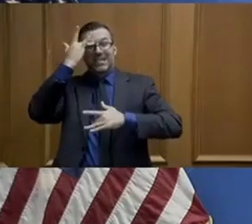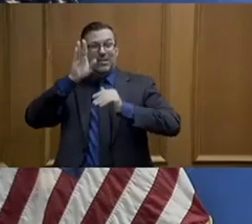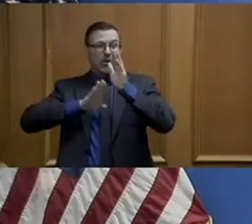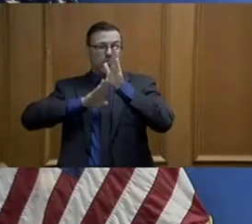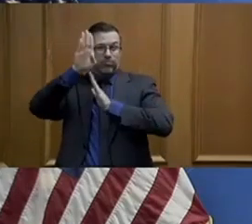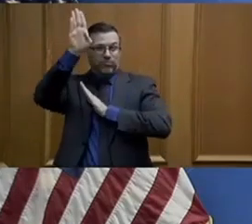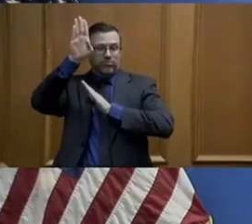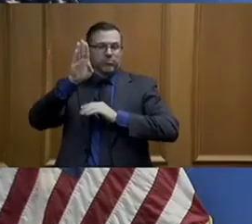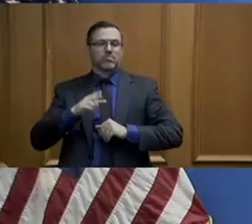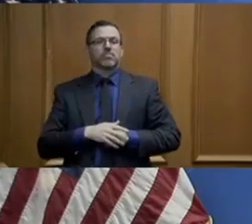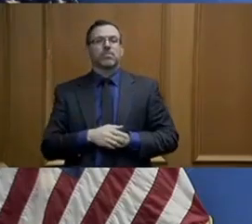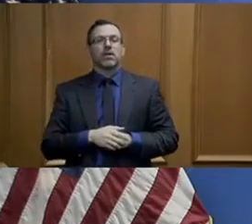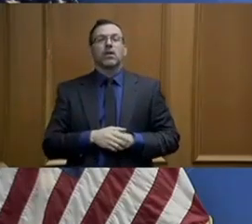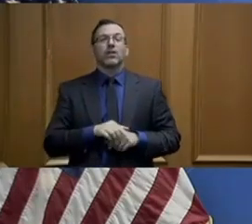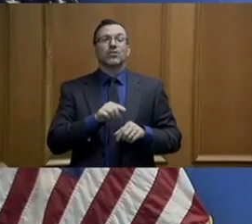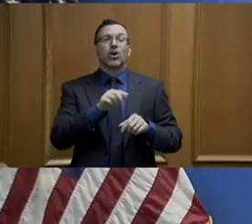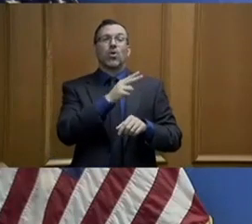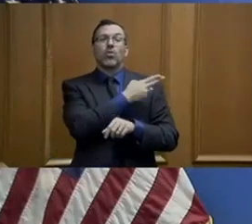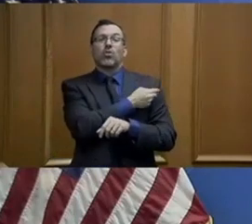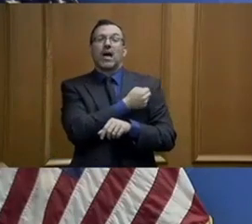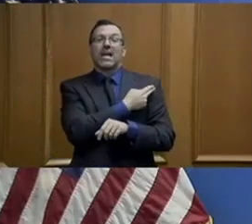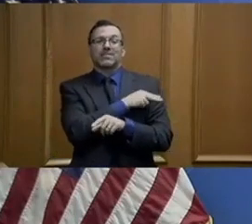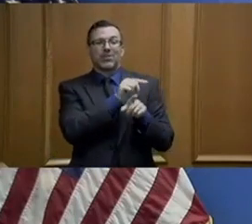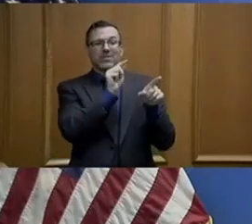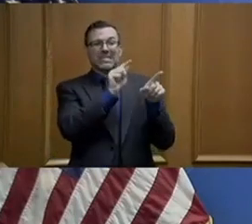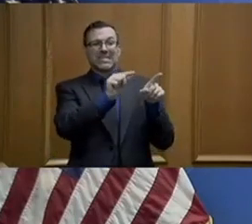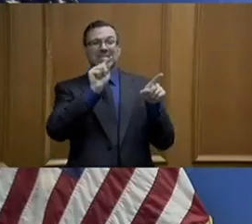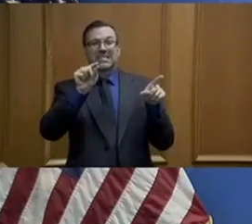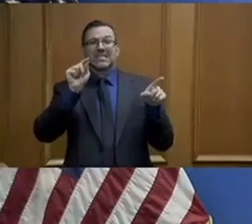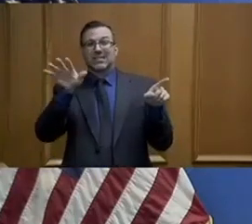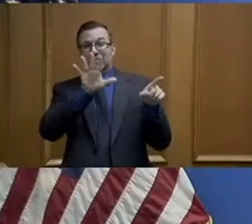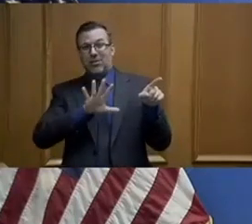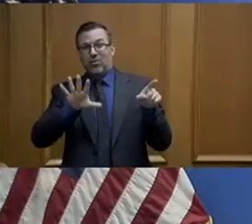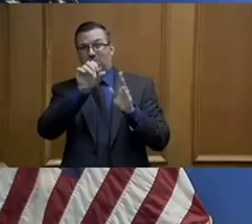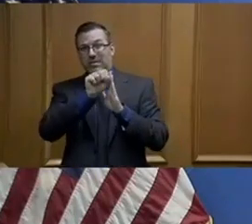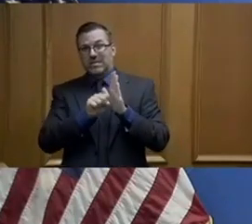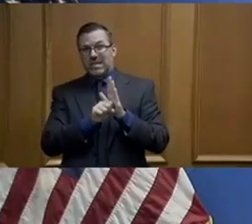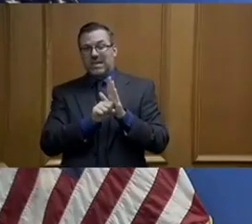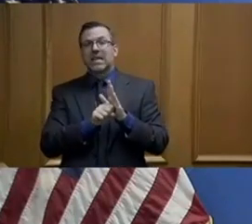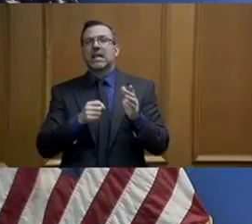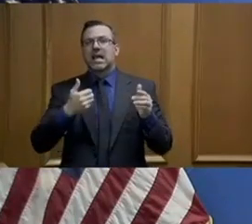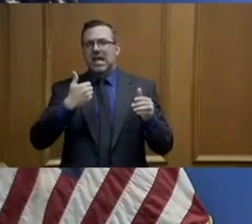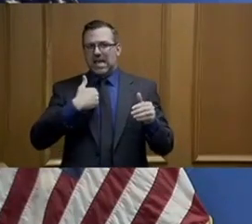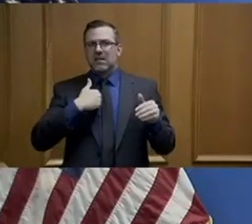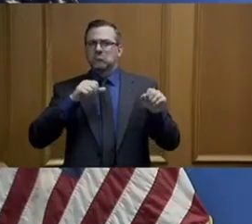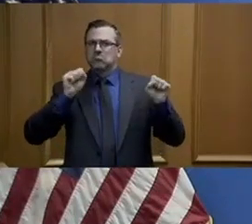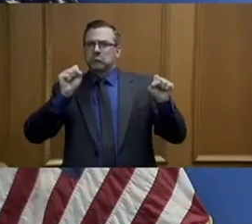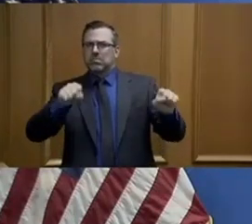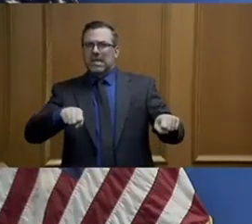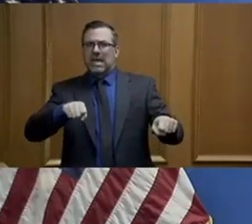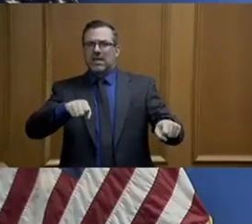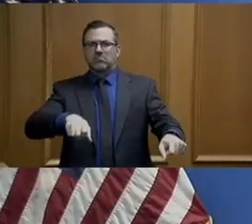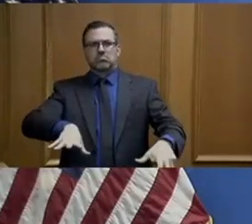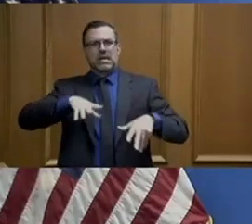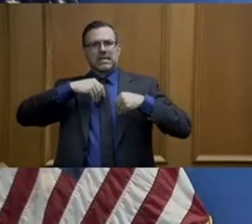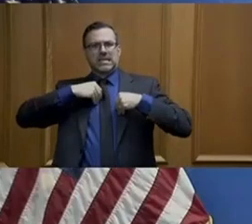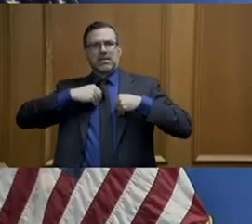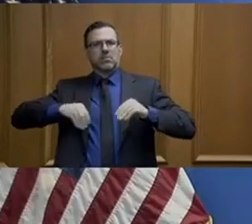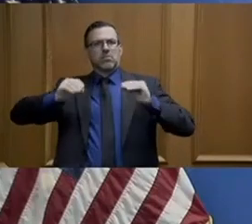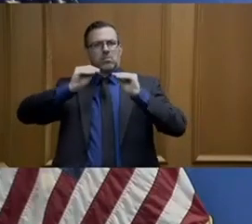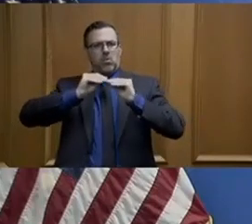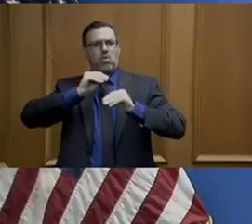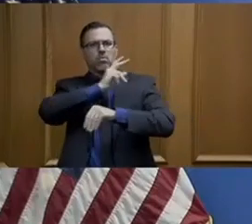again, those hospitals across the state have the ability to take on the additional surge if it